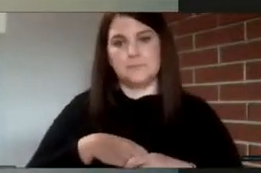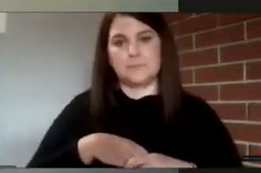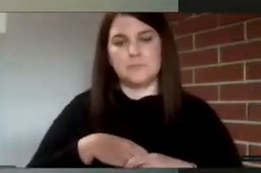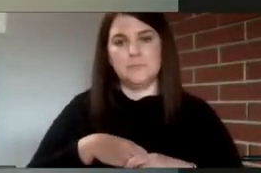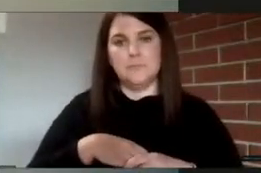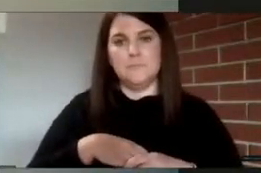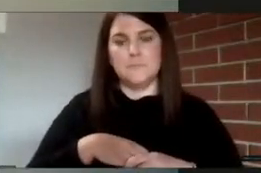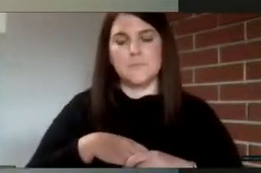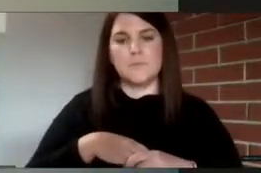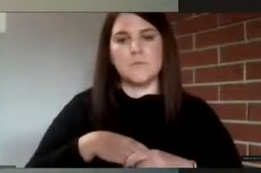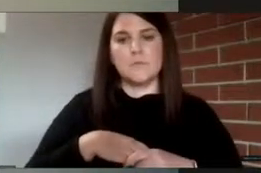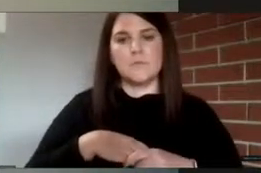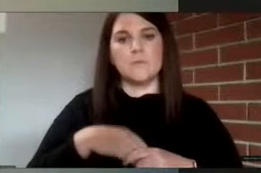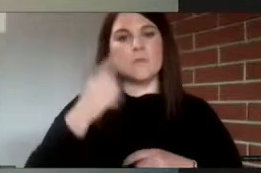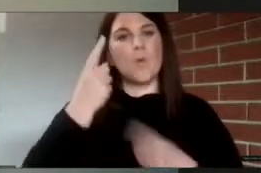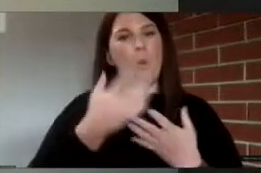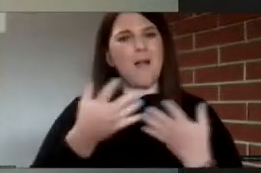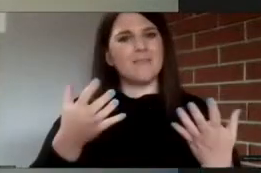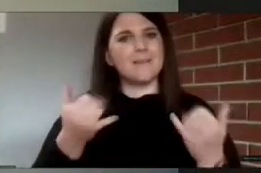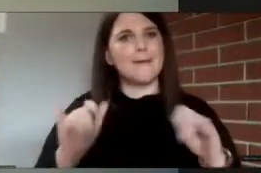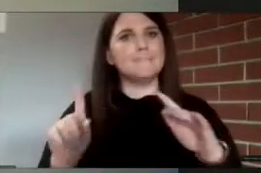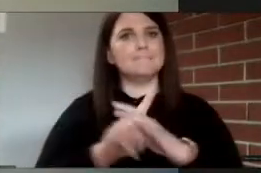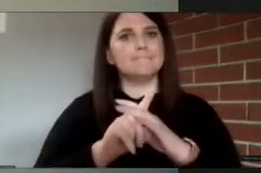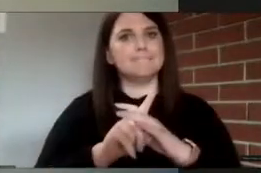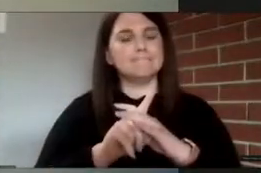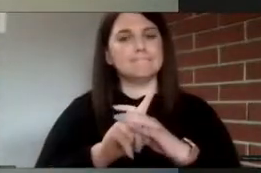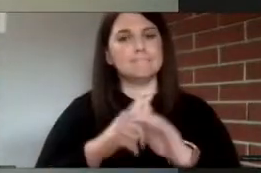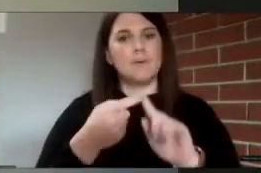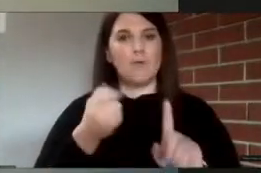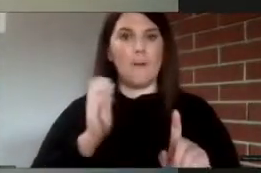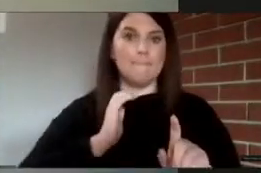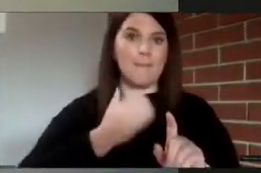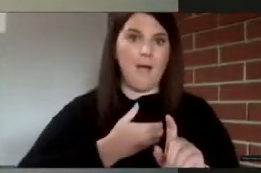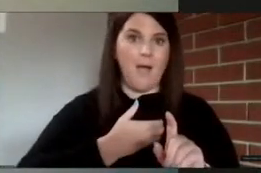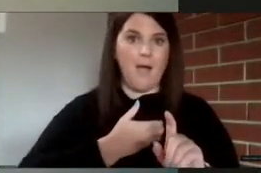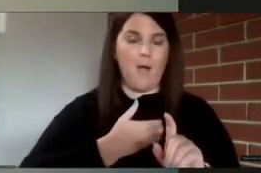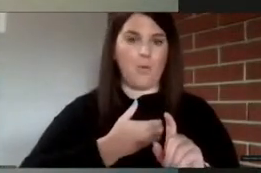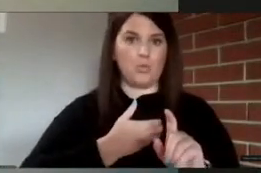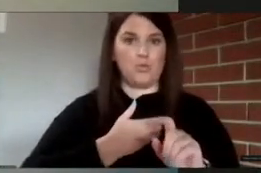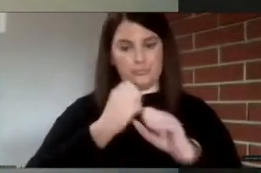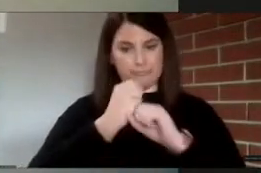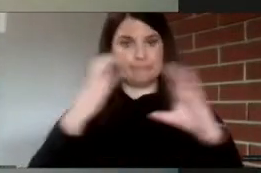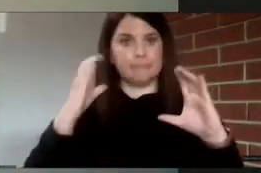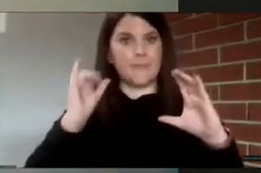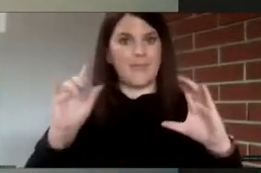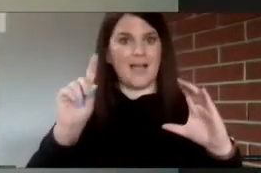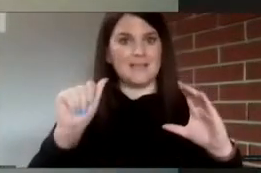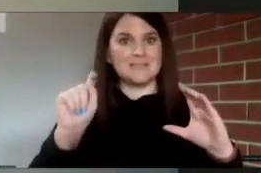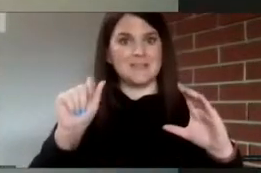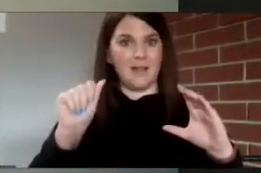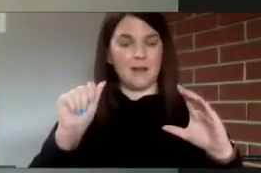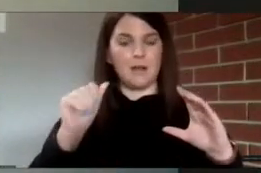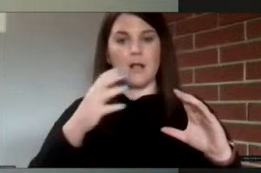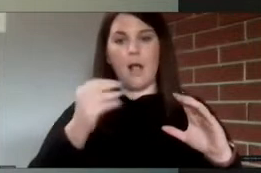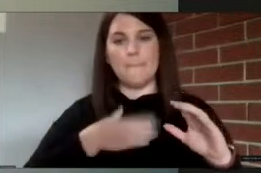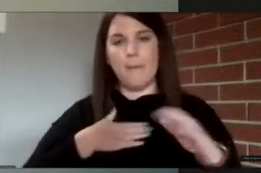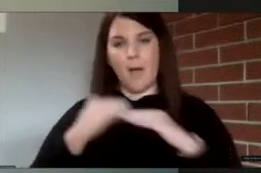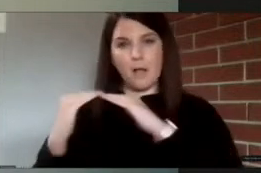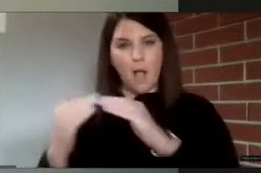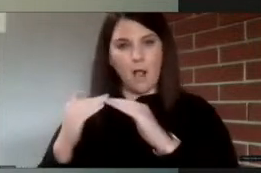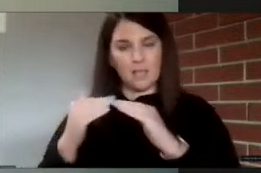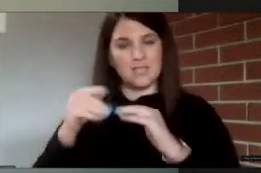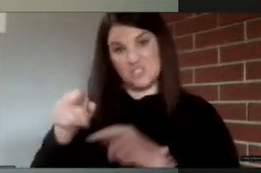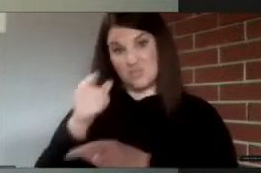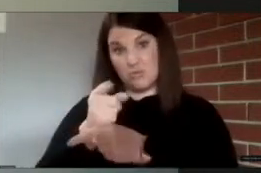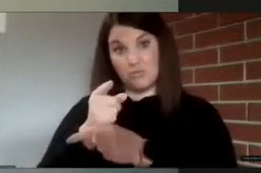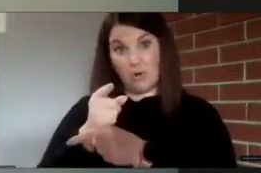And one of the things that emerges, I think, out of our visualizing this data, and my colleagues were accurate in